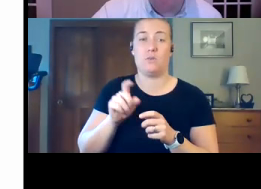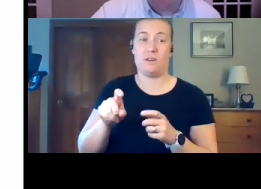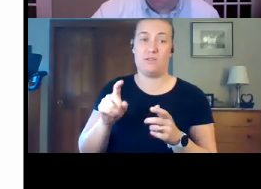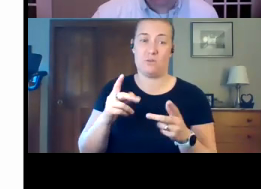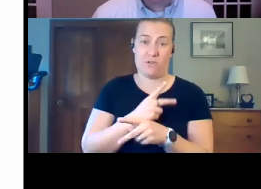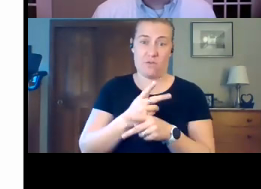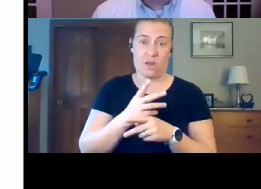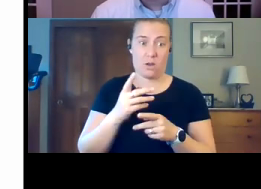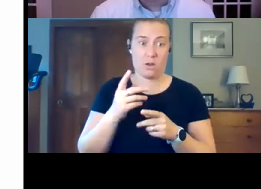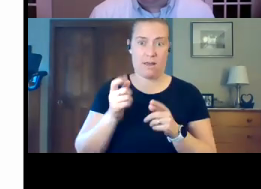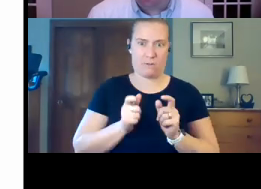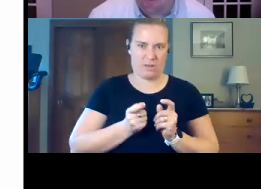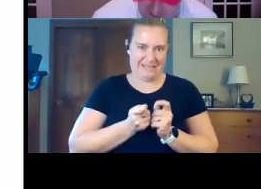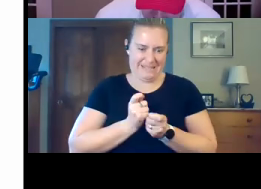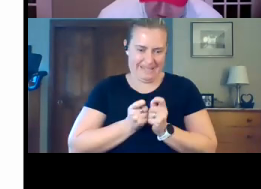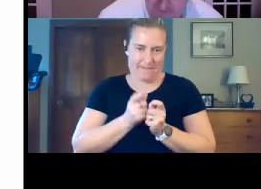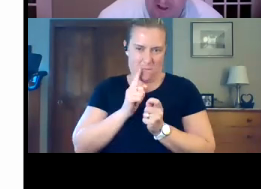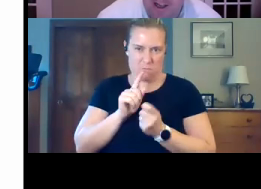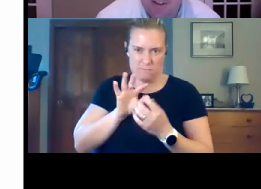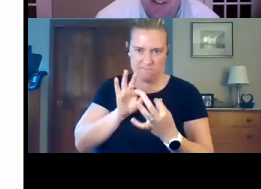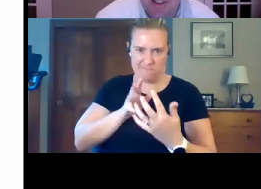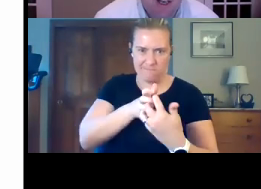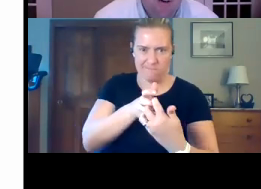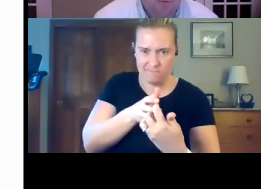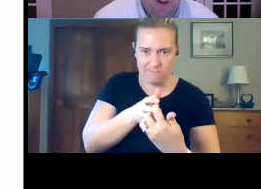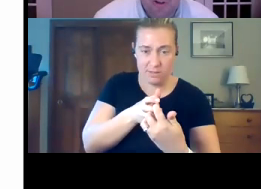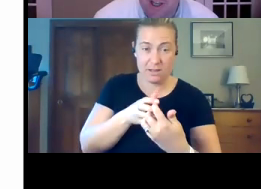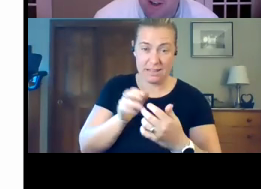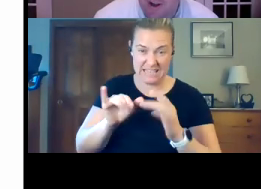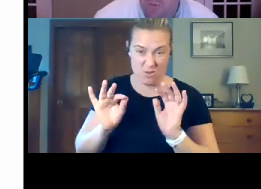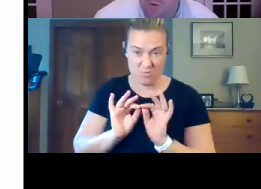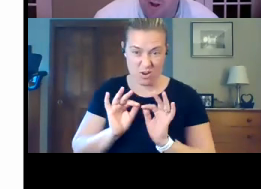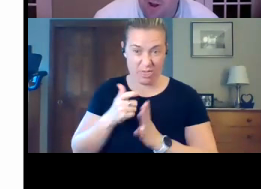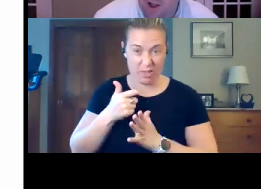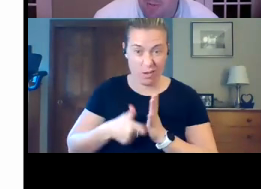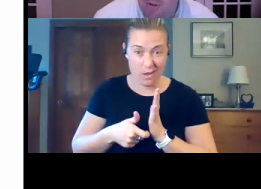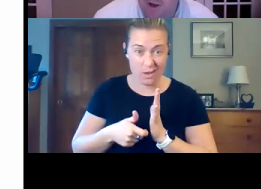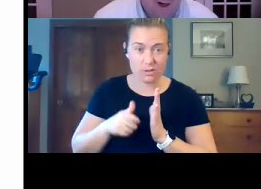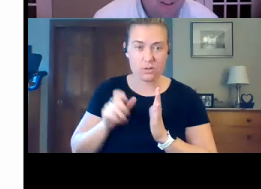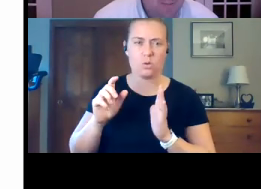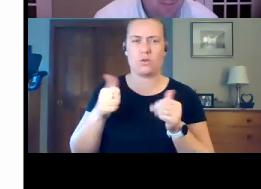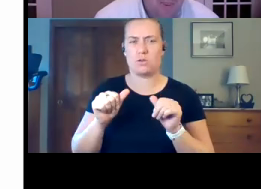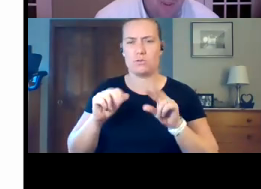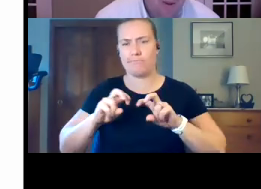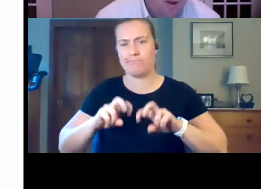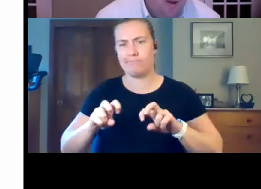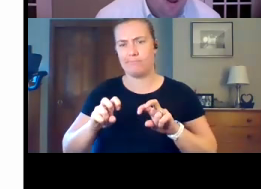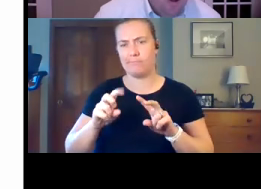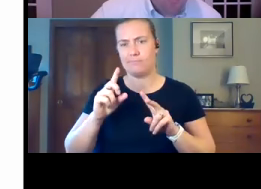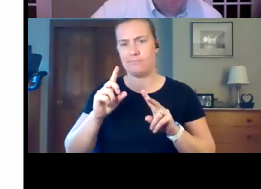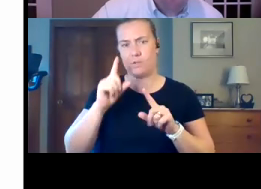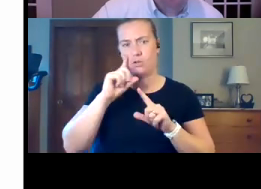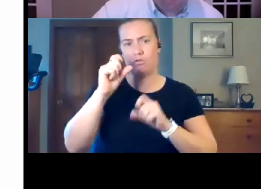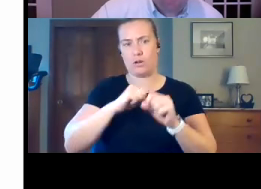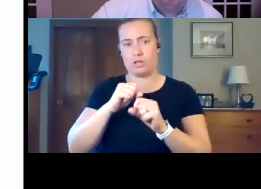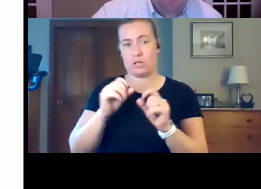worth the cost? And so can we conduct economic analyses and really understand, is that worth the added cost?